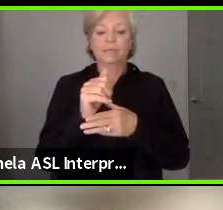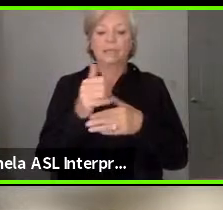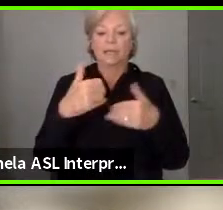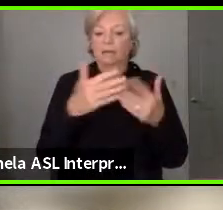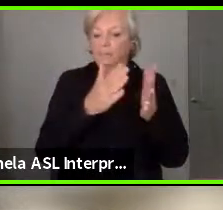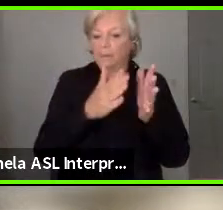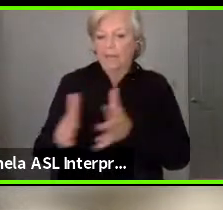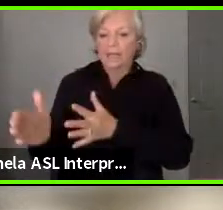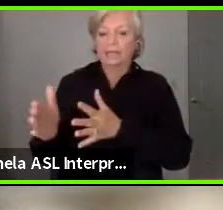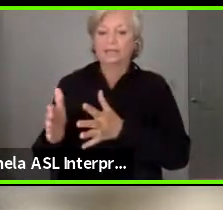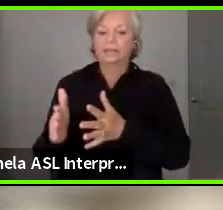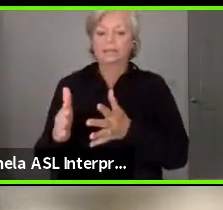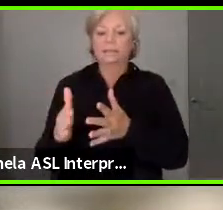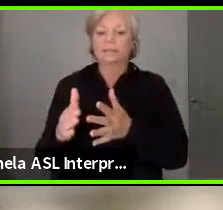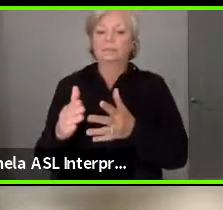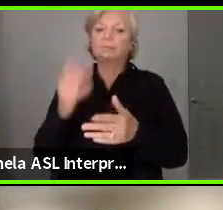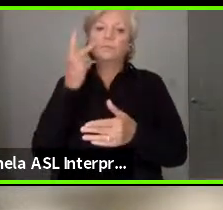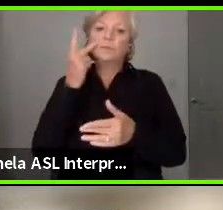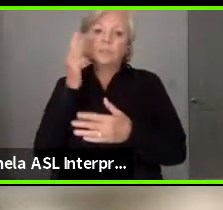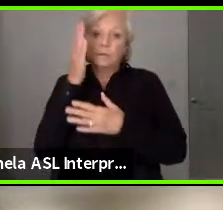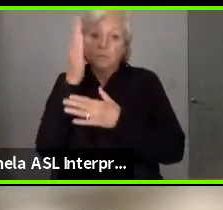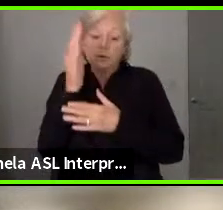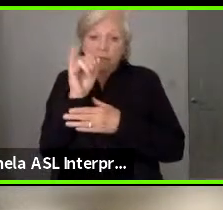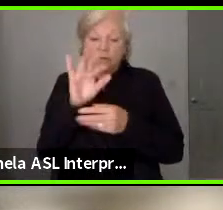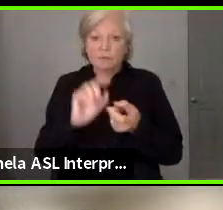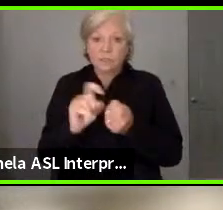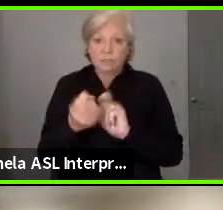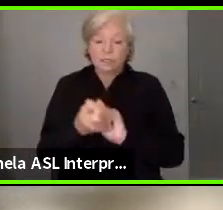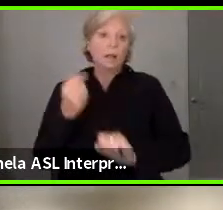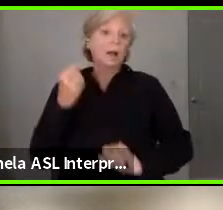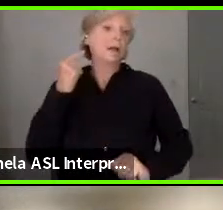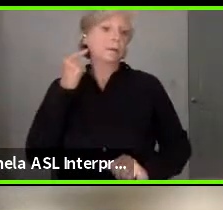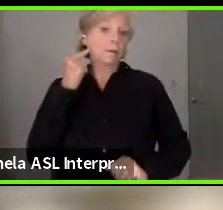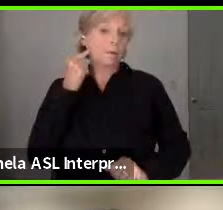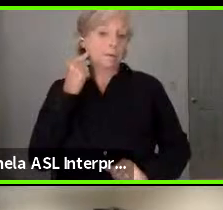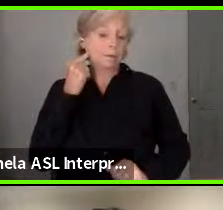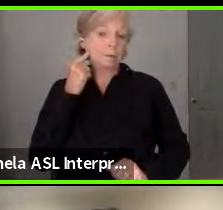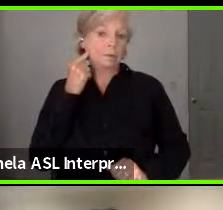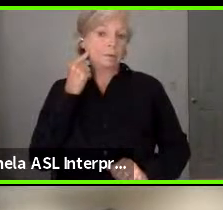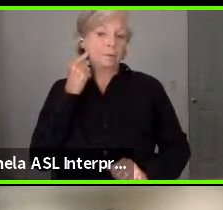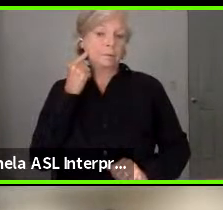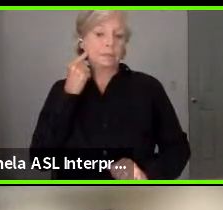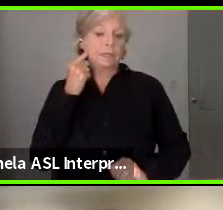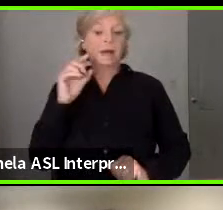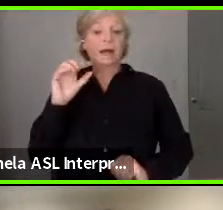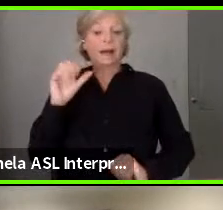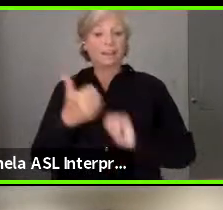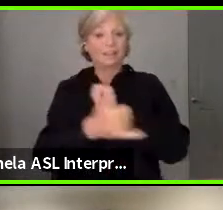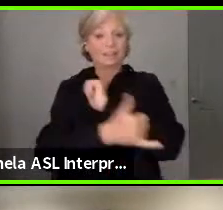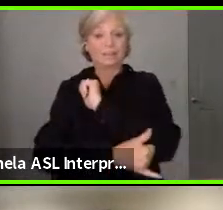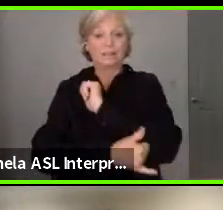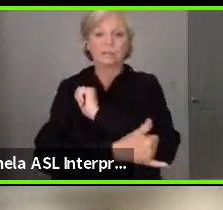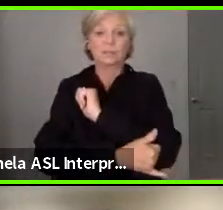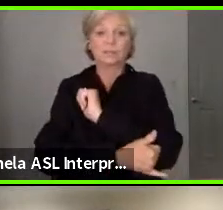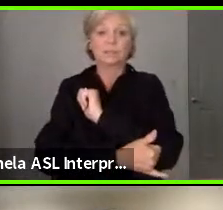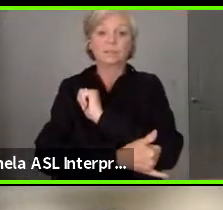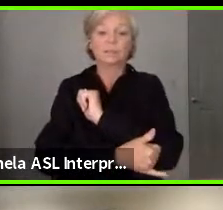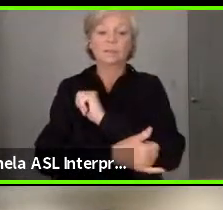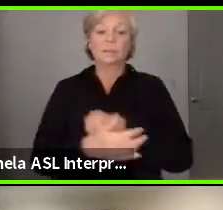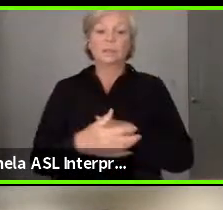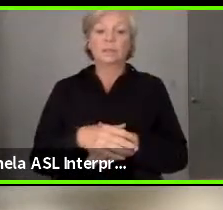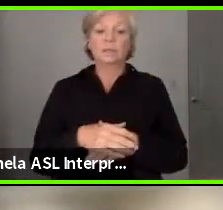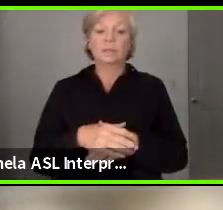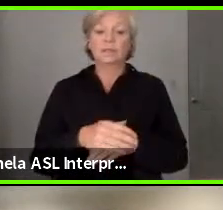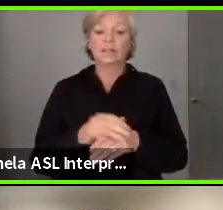if that changes. I have heard in other countries that may be